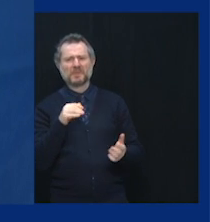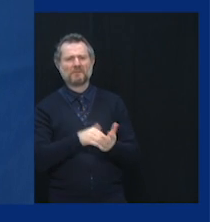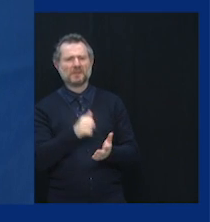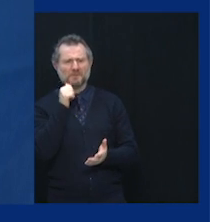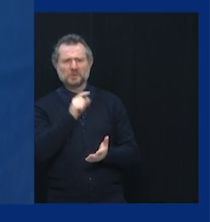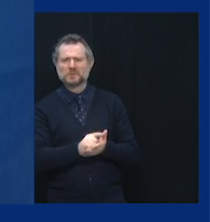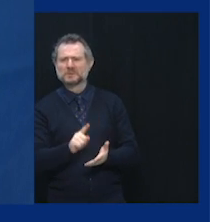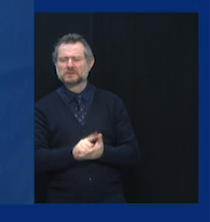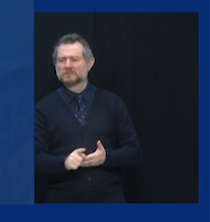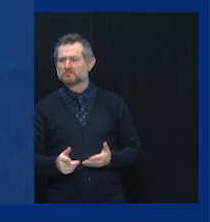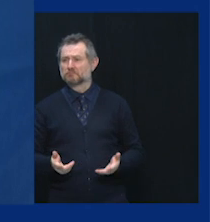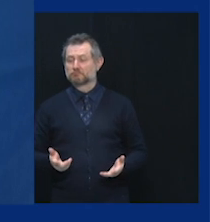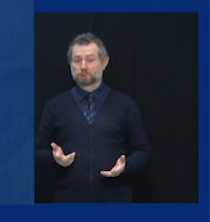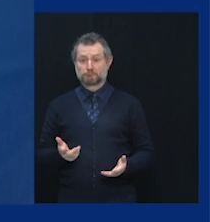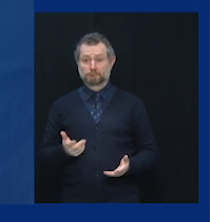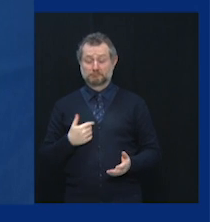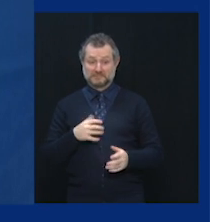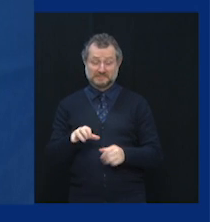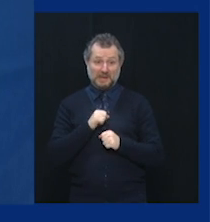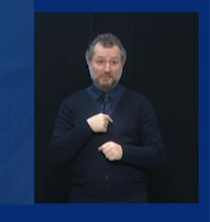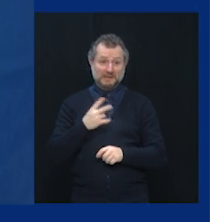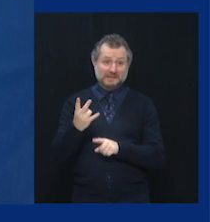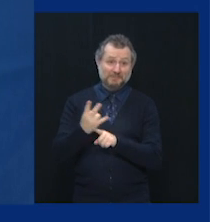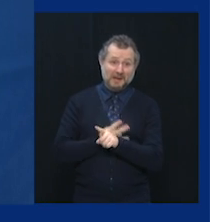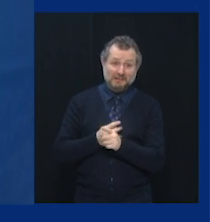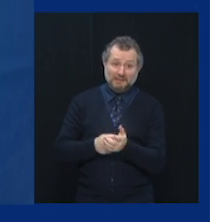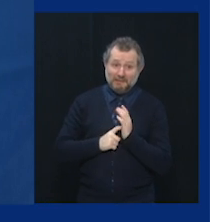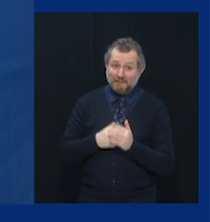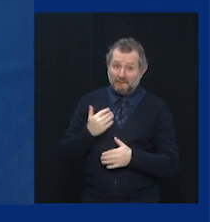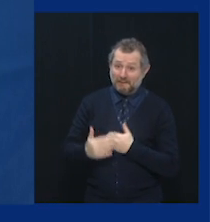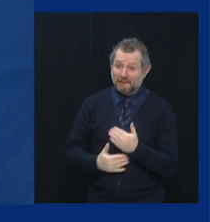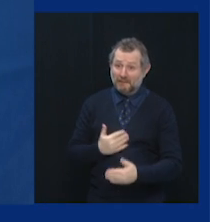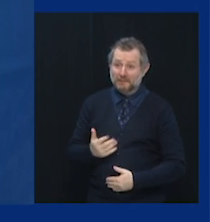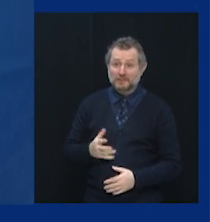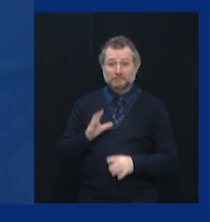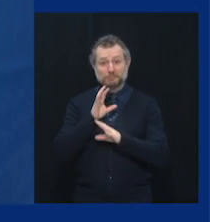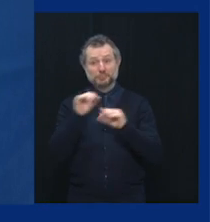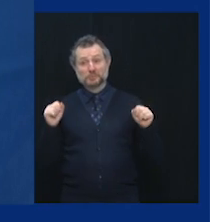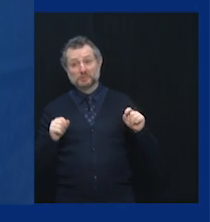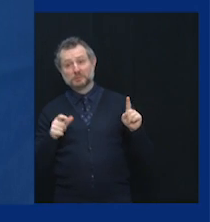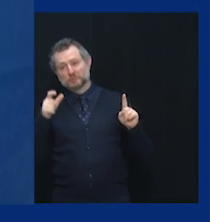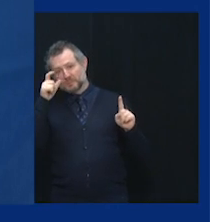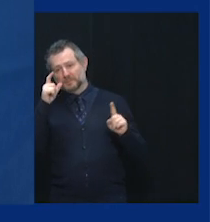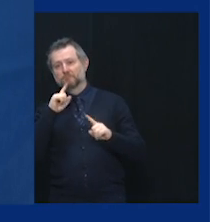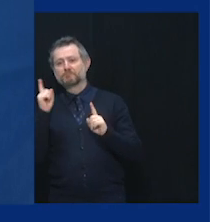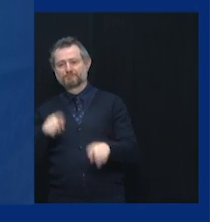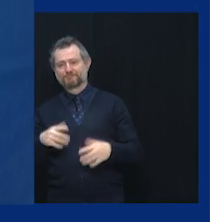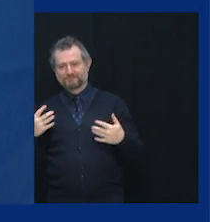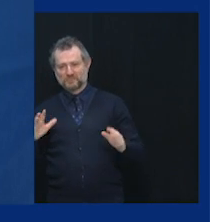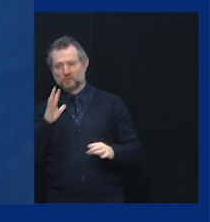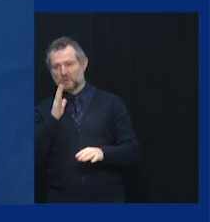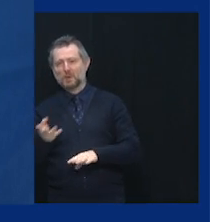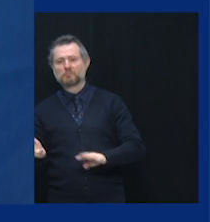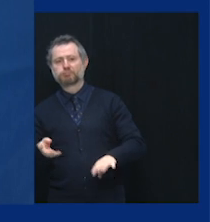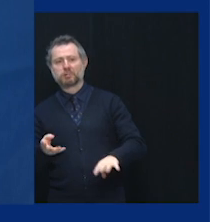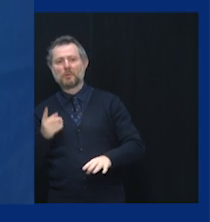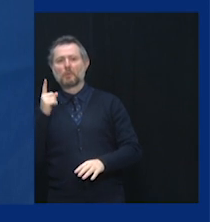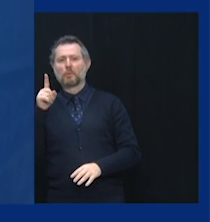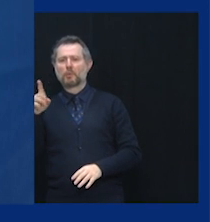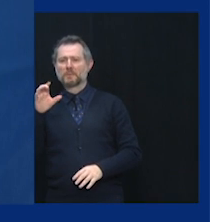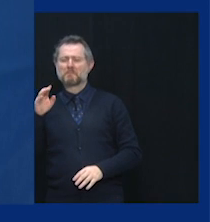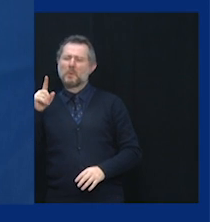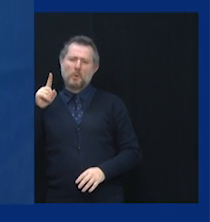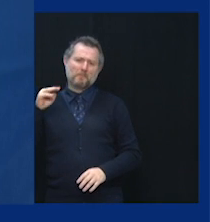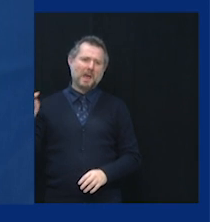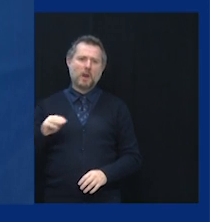President Biden has said he'll produce 100 million dosages in 100 days. That is about 1 million